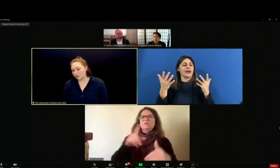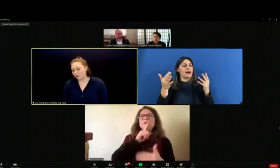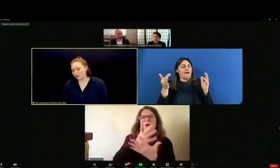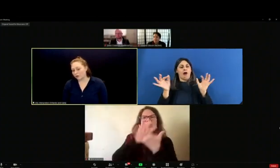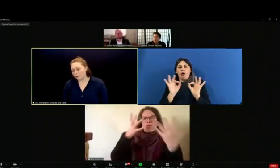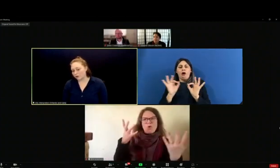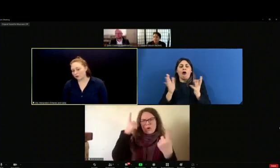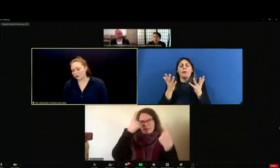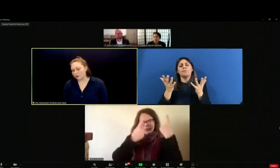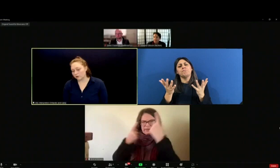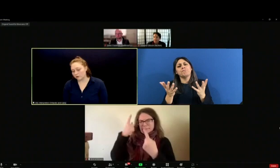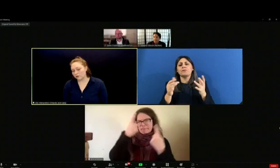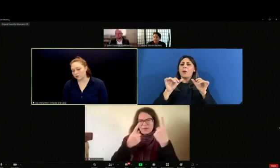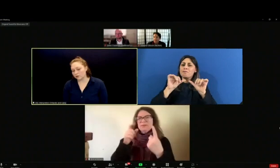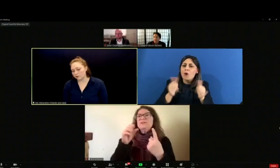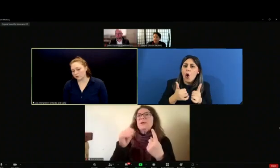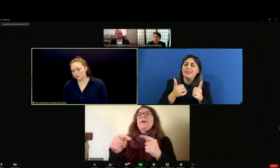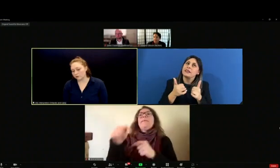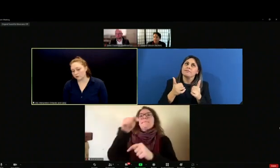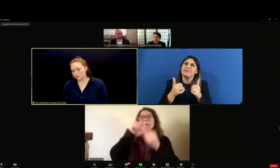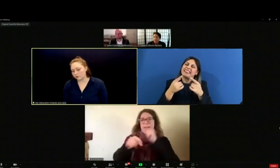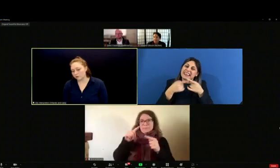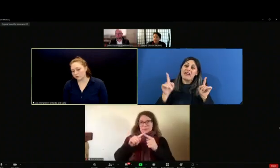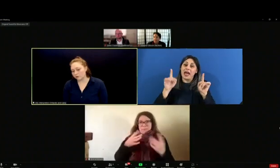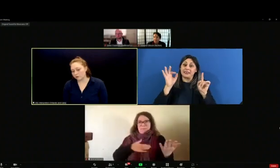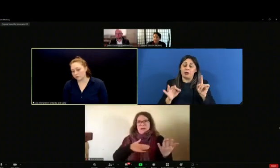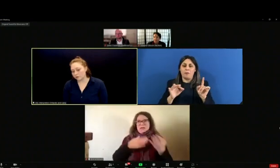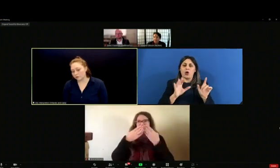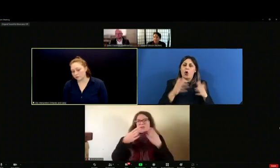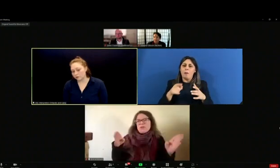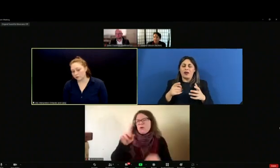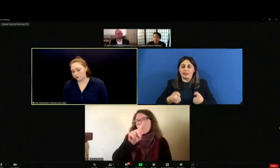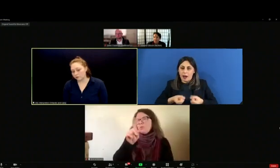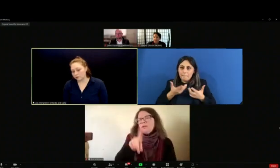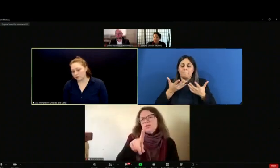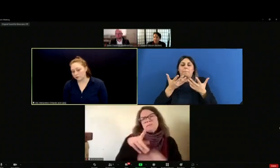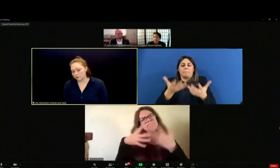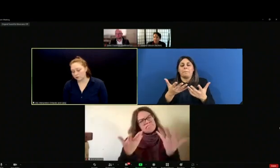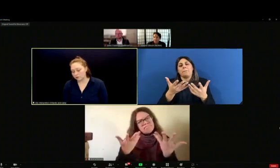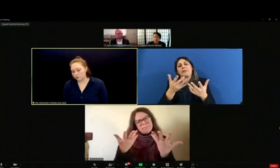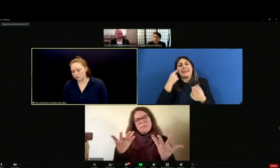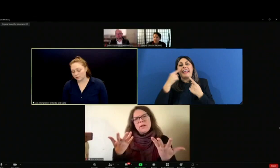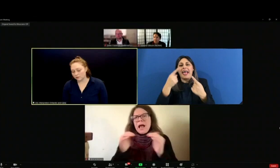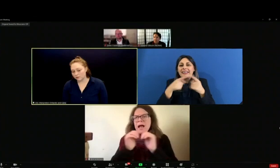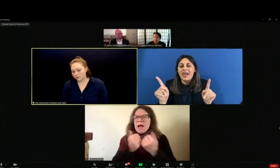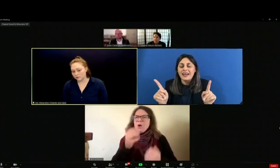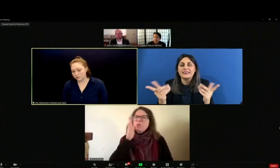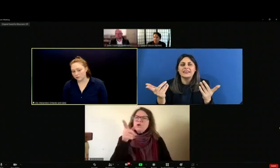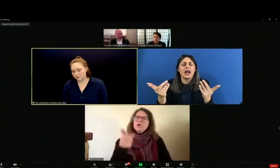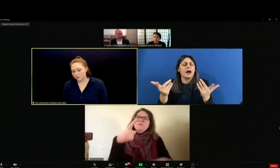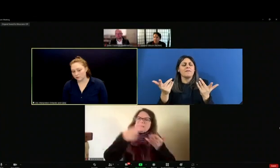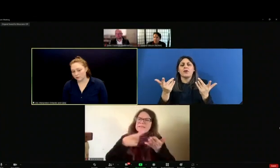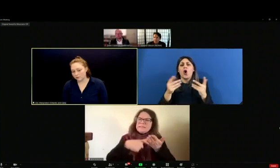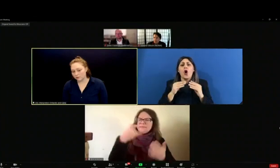ideas, how they are constructing their communication to be efficient. And so I guess it goes back to my